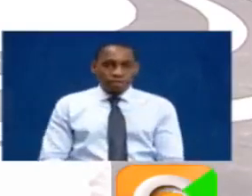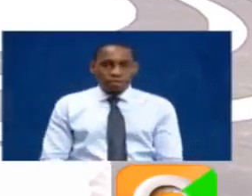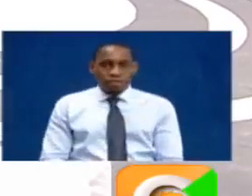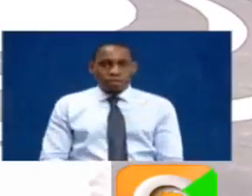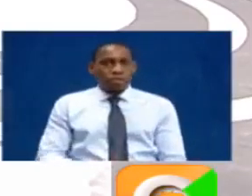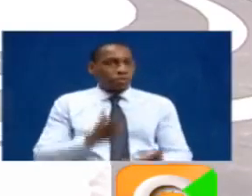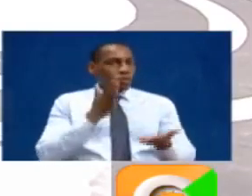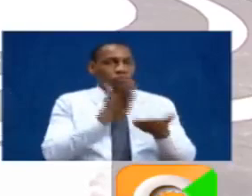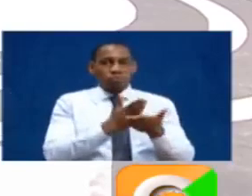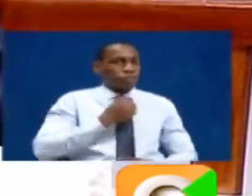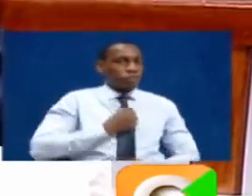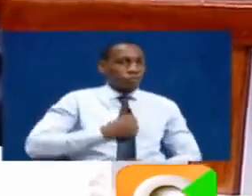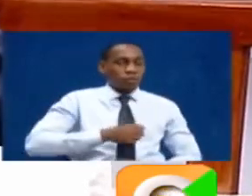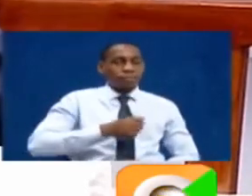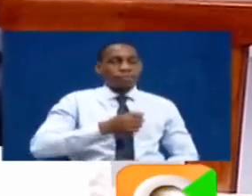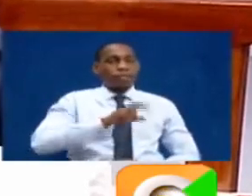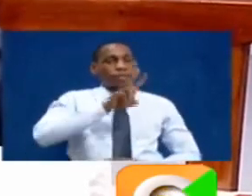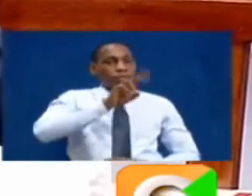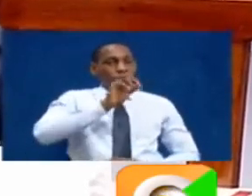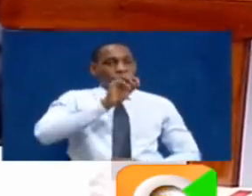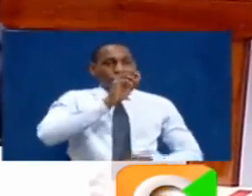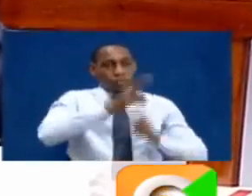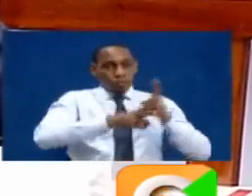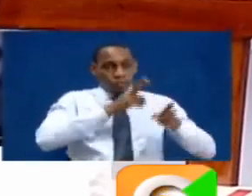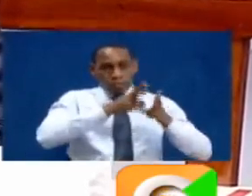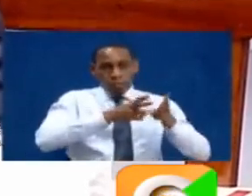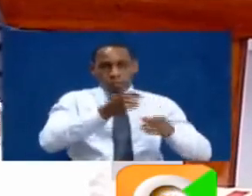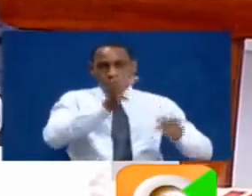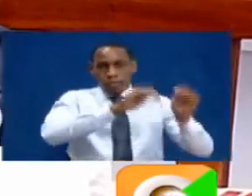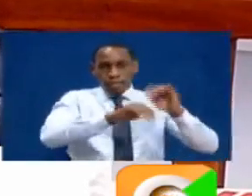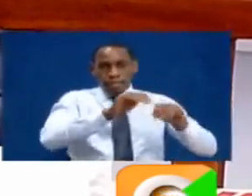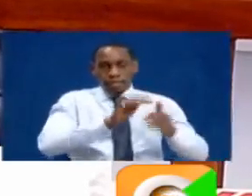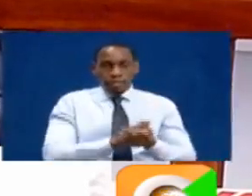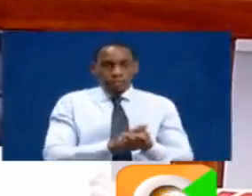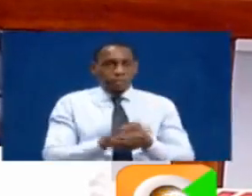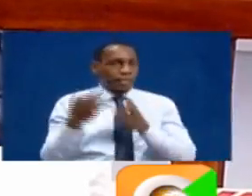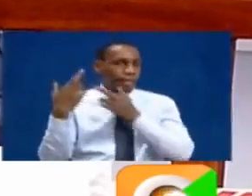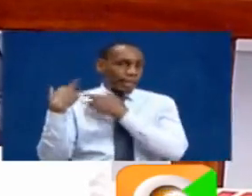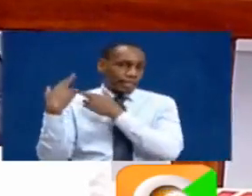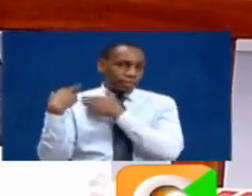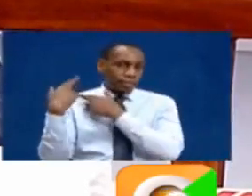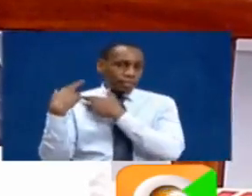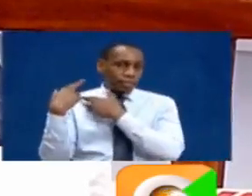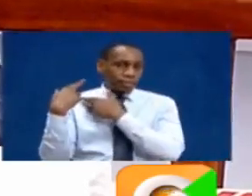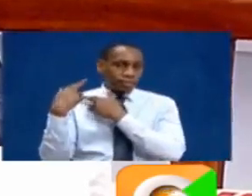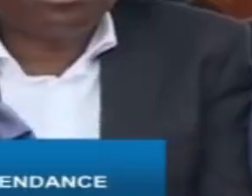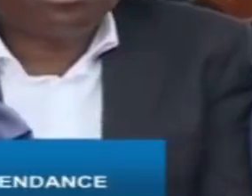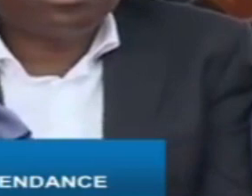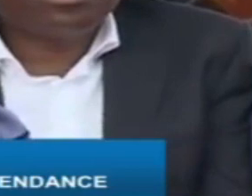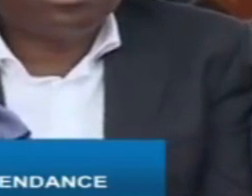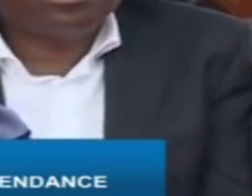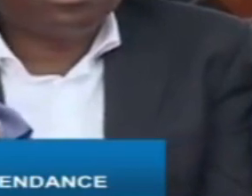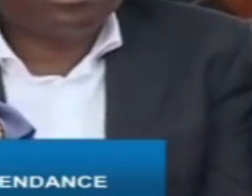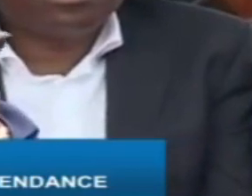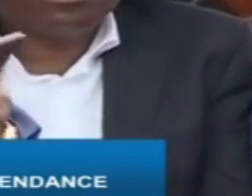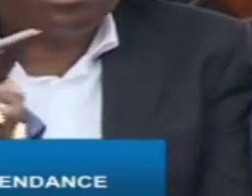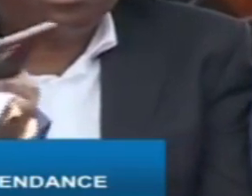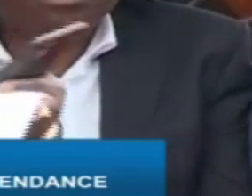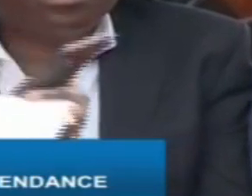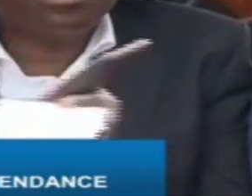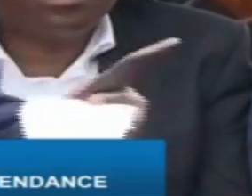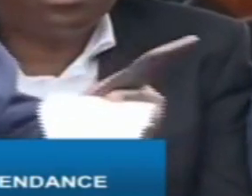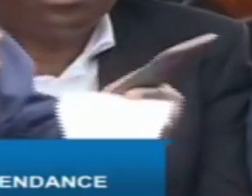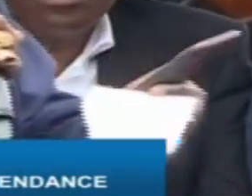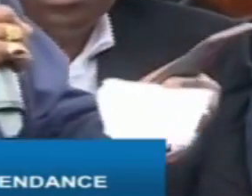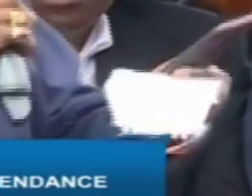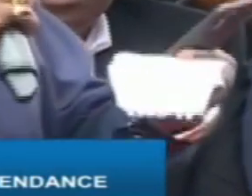He was dismissive. 2022 elections lies in the hands of the handshake. Job